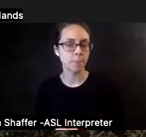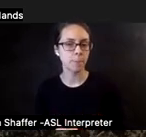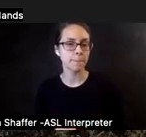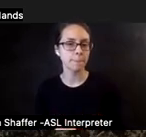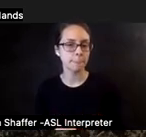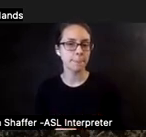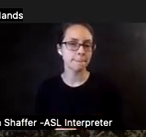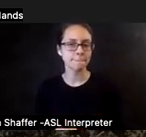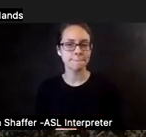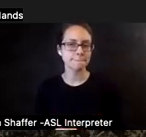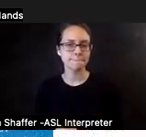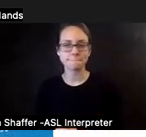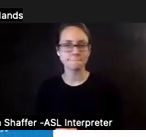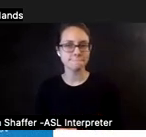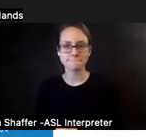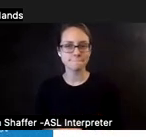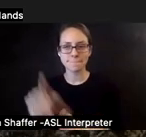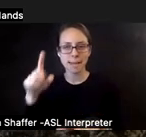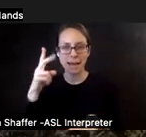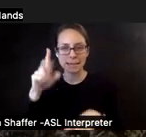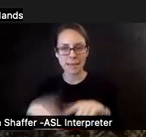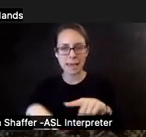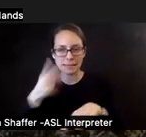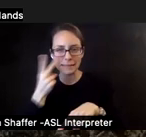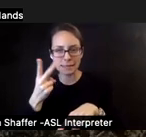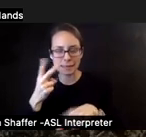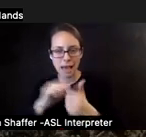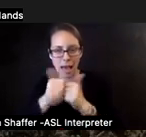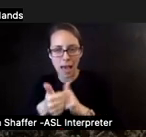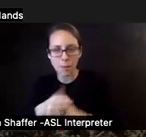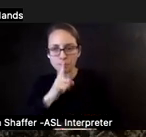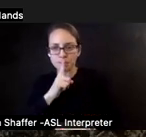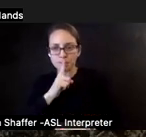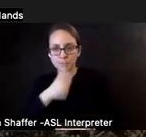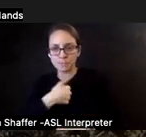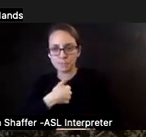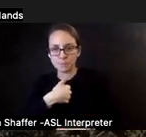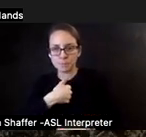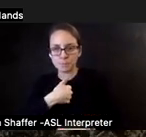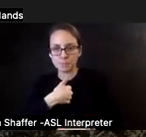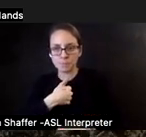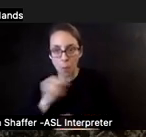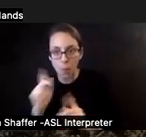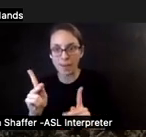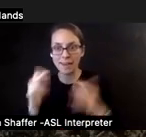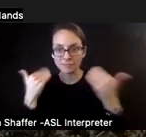Seems like I can't find the thing to mute myself either, which is what I'm trying to do right now. There we go.